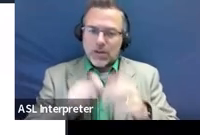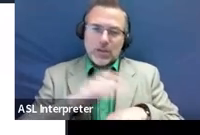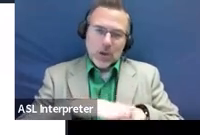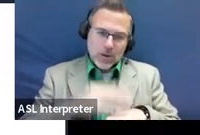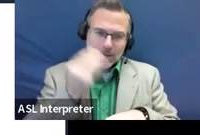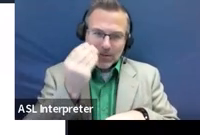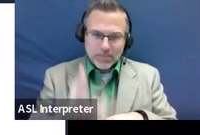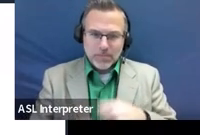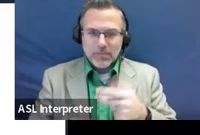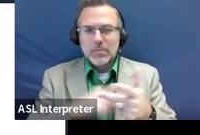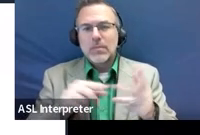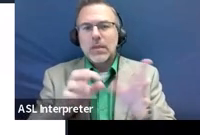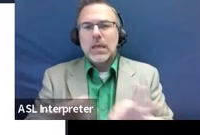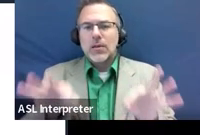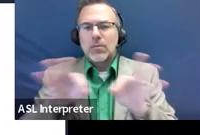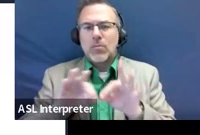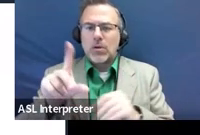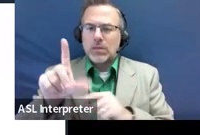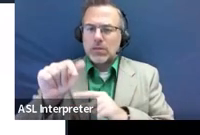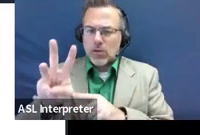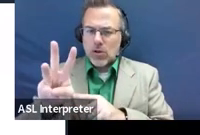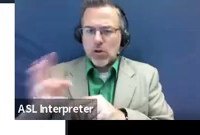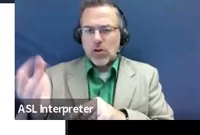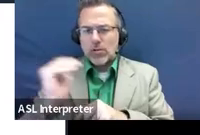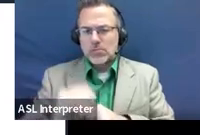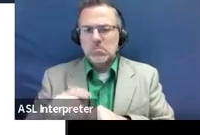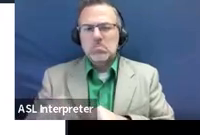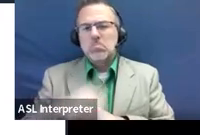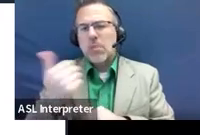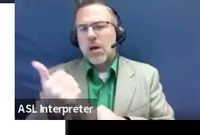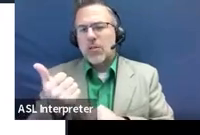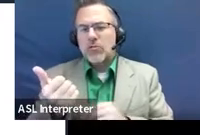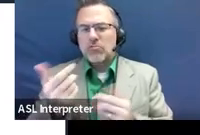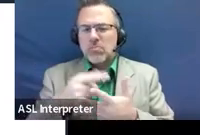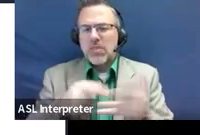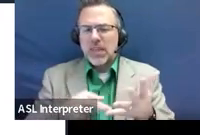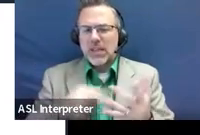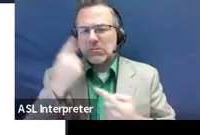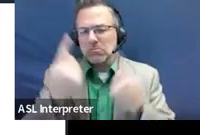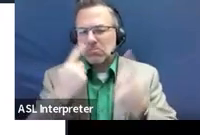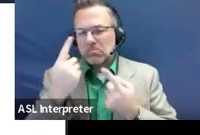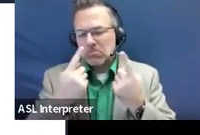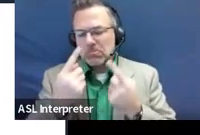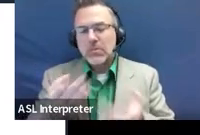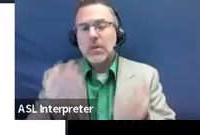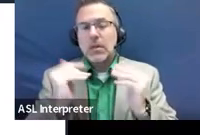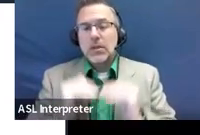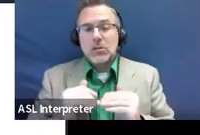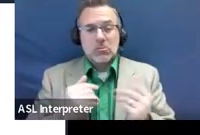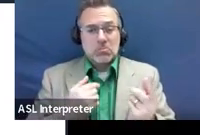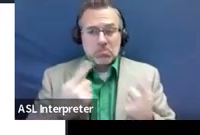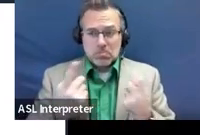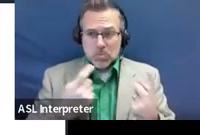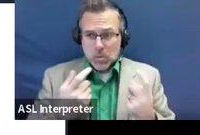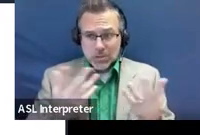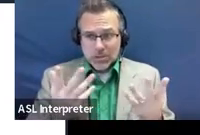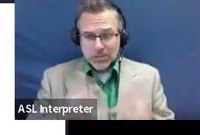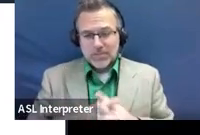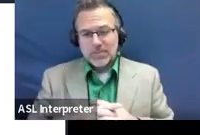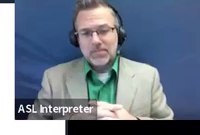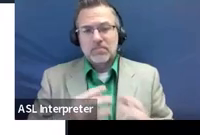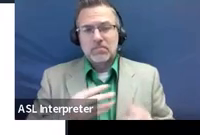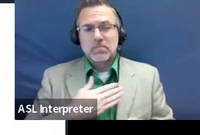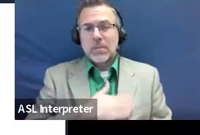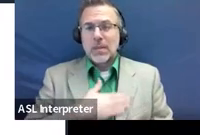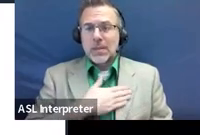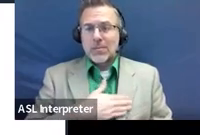importance in case law, talk about some other considerations, and go over any questions that come up along the way. Feel free to